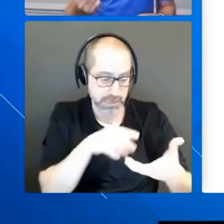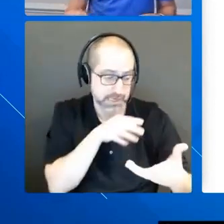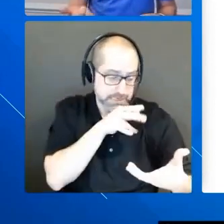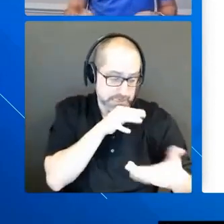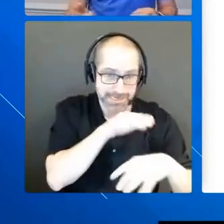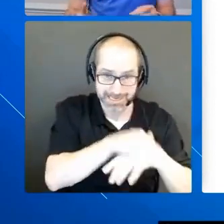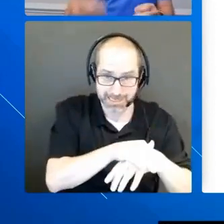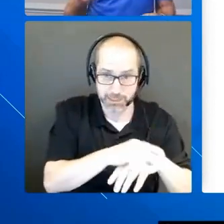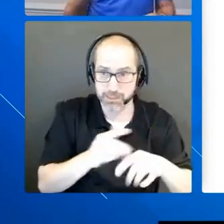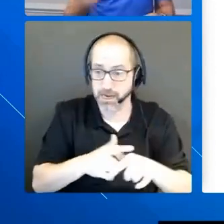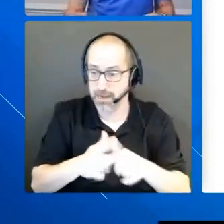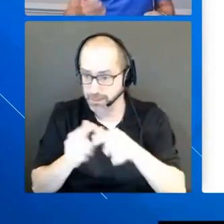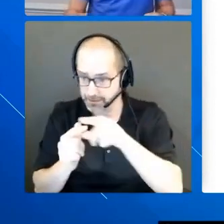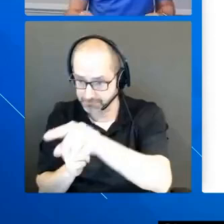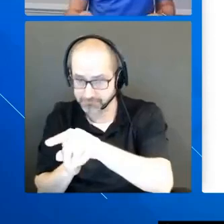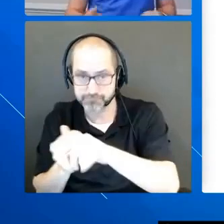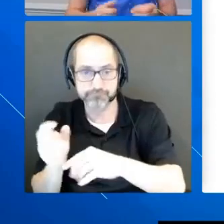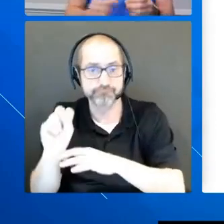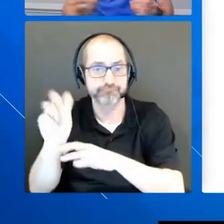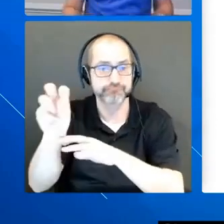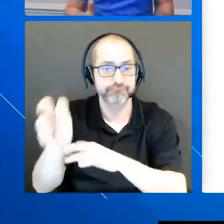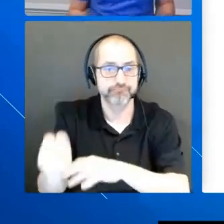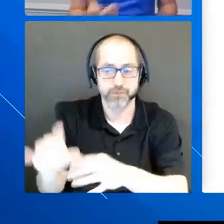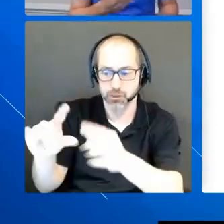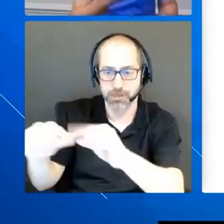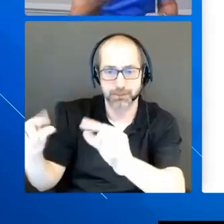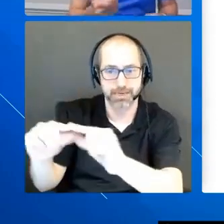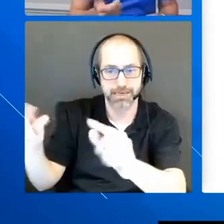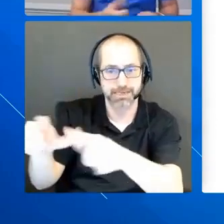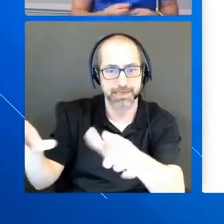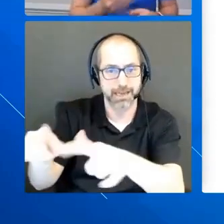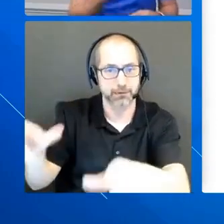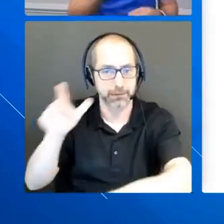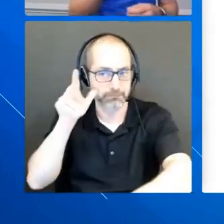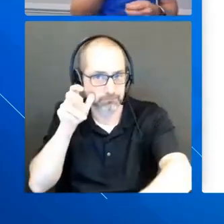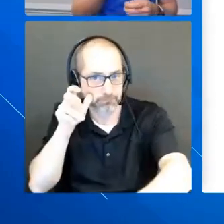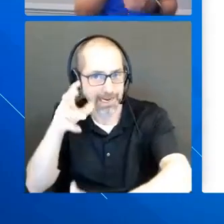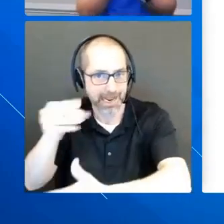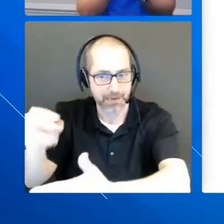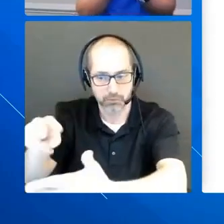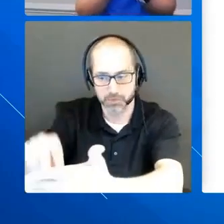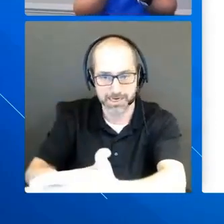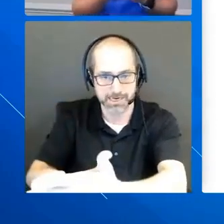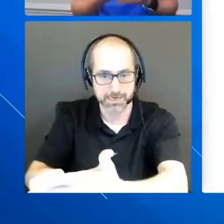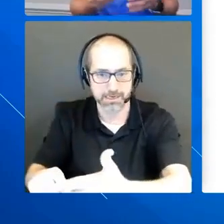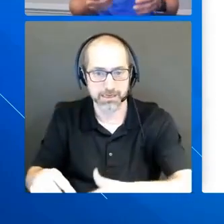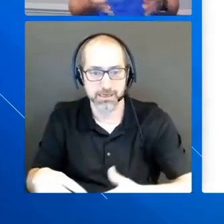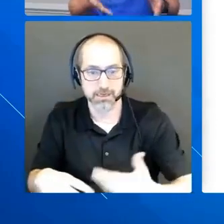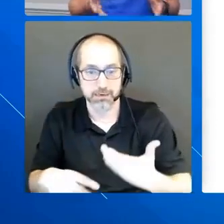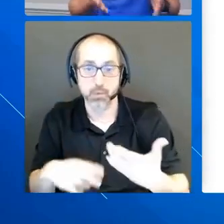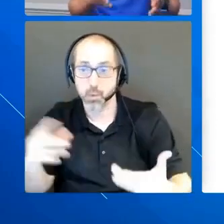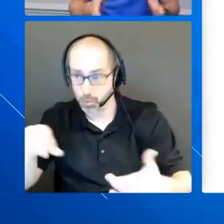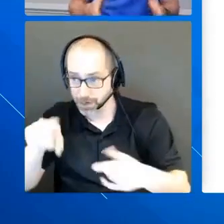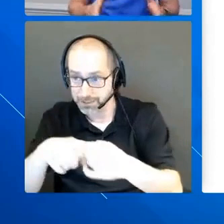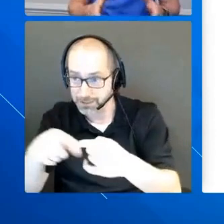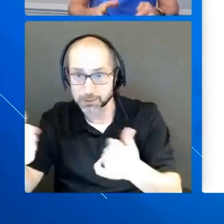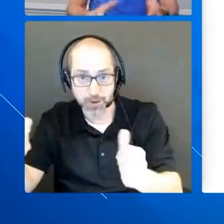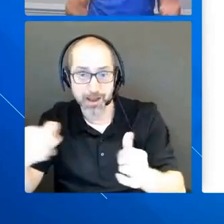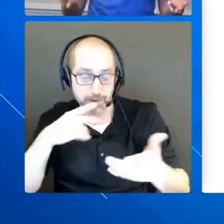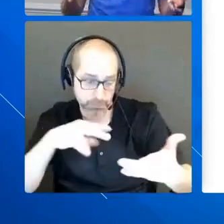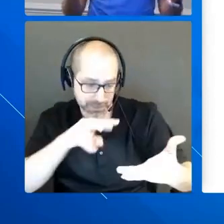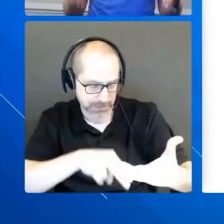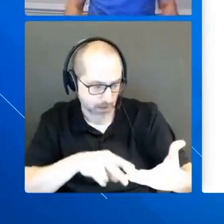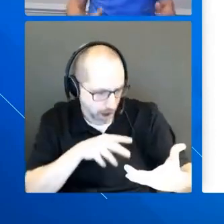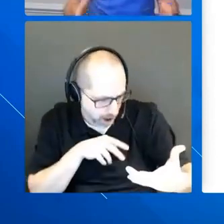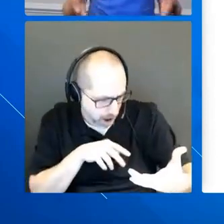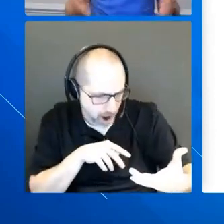and hear voice output in Japanese. She actually, as she was reading this, put her hand to her mouth and went, "It's right." She